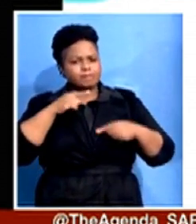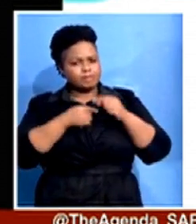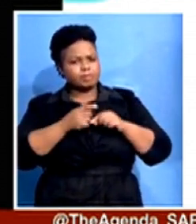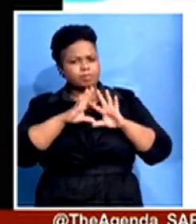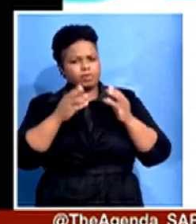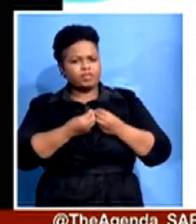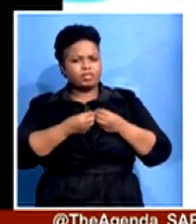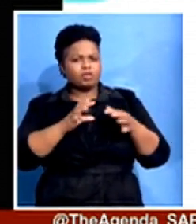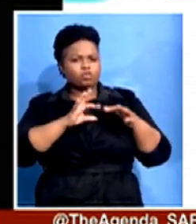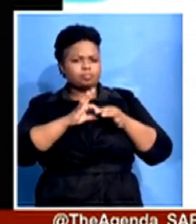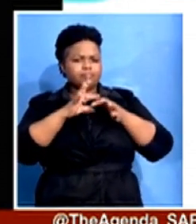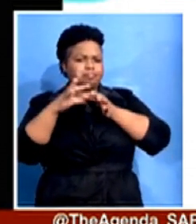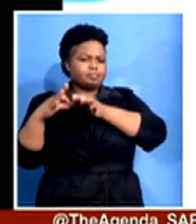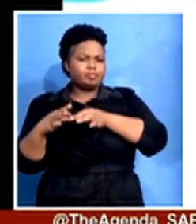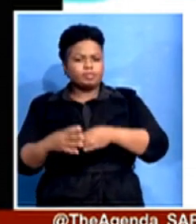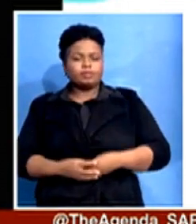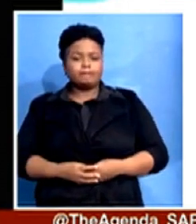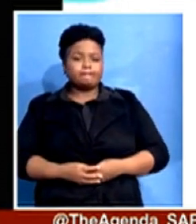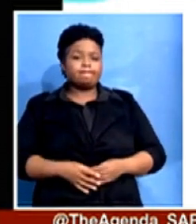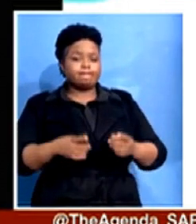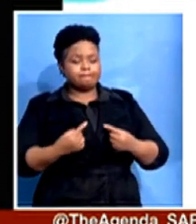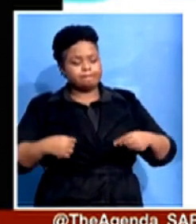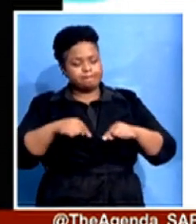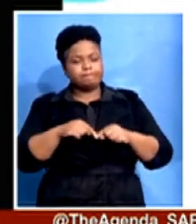For us as a regulator, we've also indicated to the